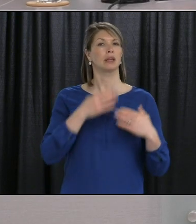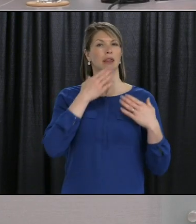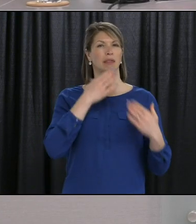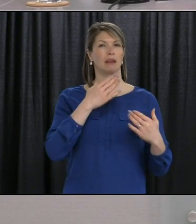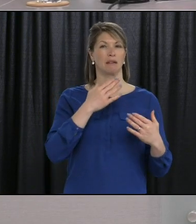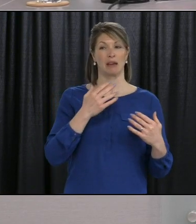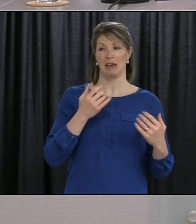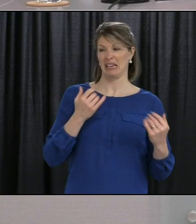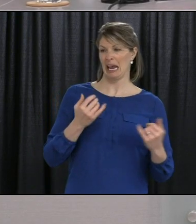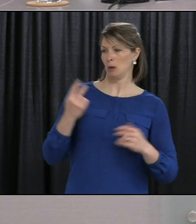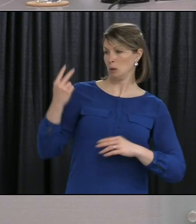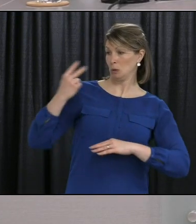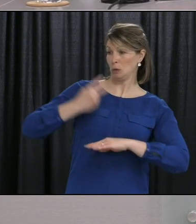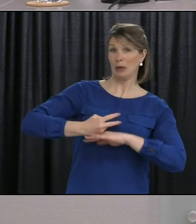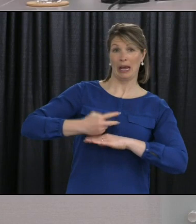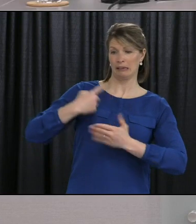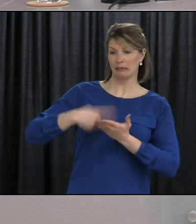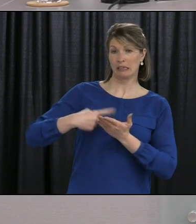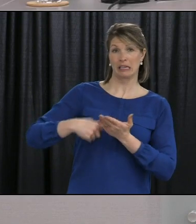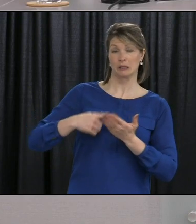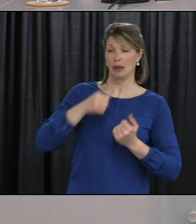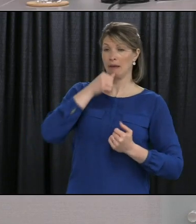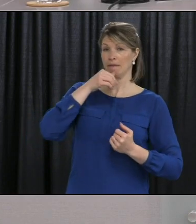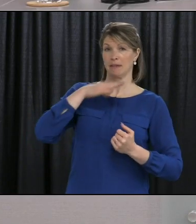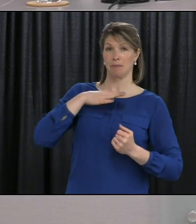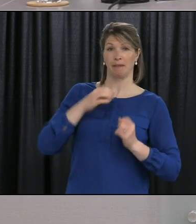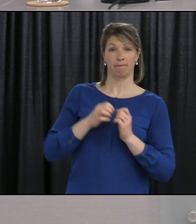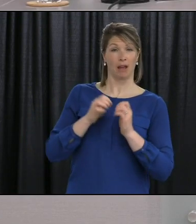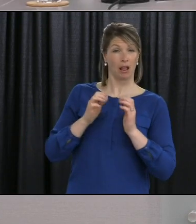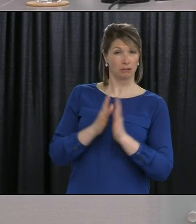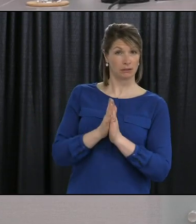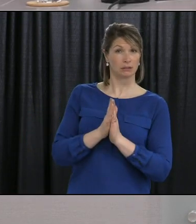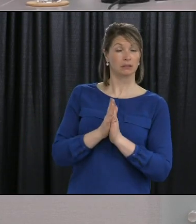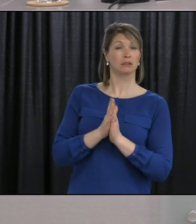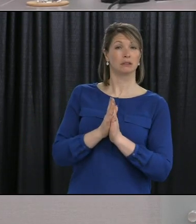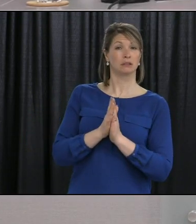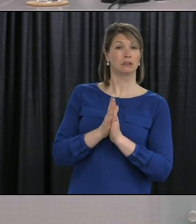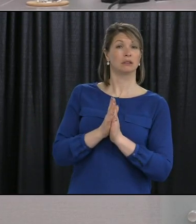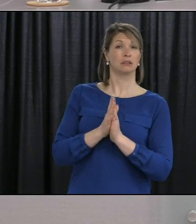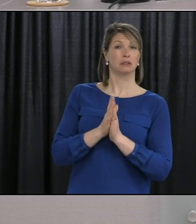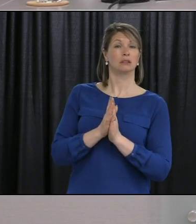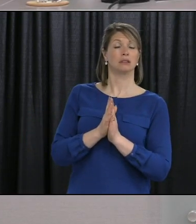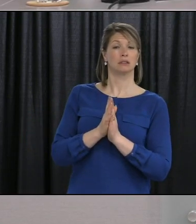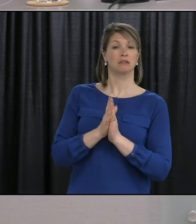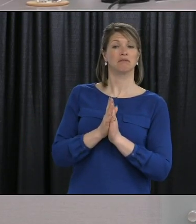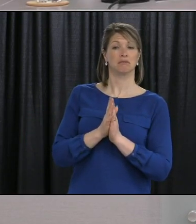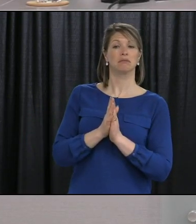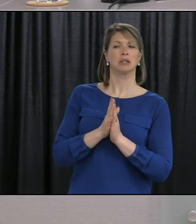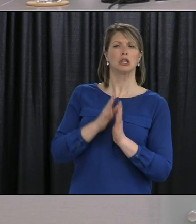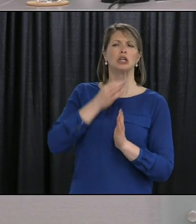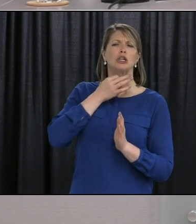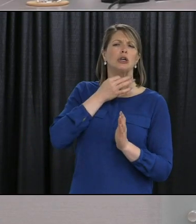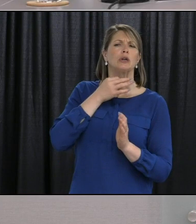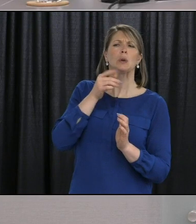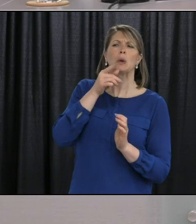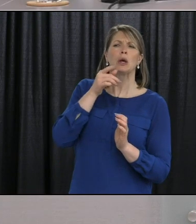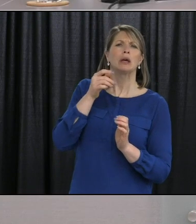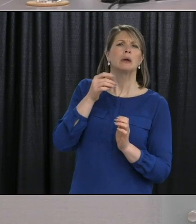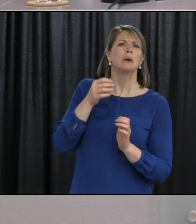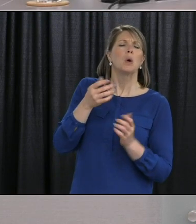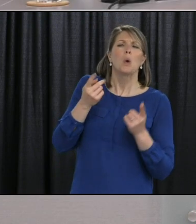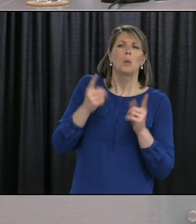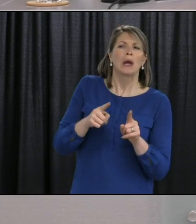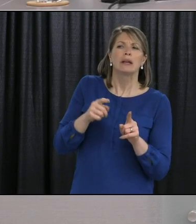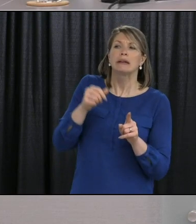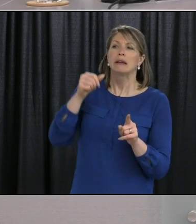bit about domestic violence. Wondering when we're potentially going to be able to hear from the Minister for the Status of Women in terms of